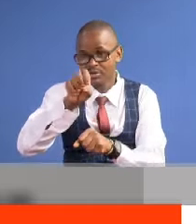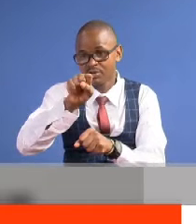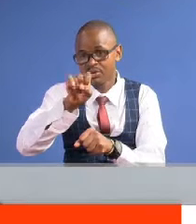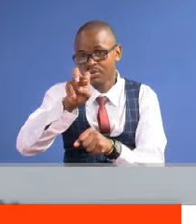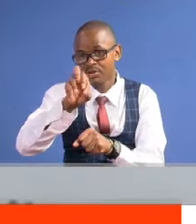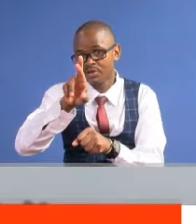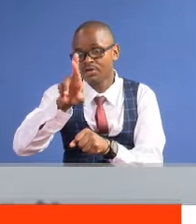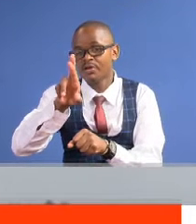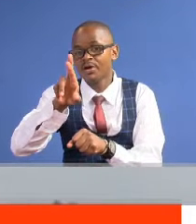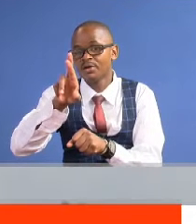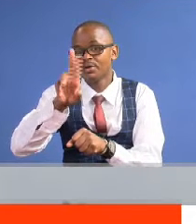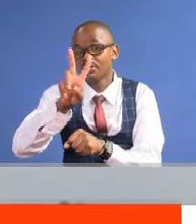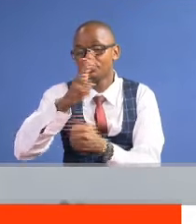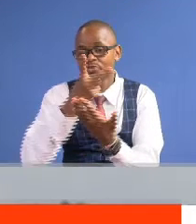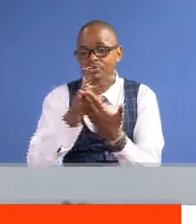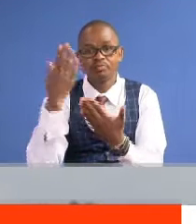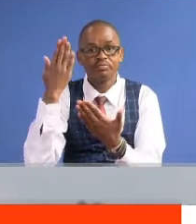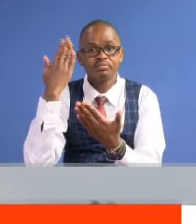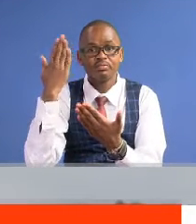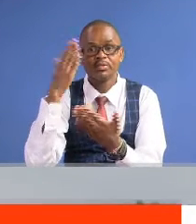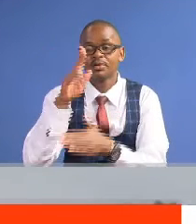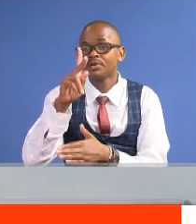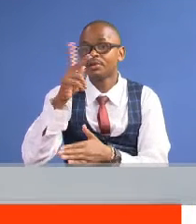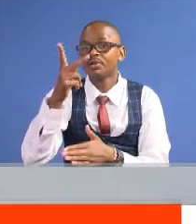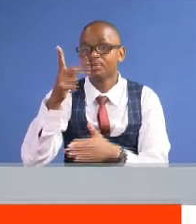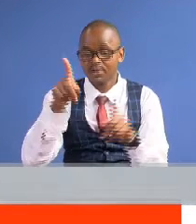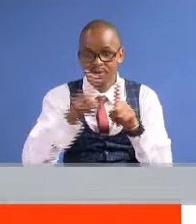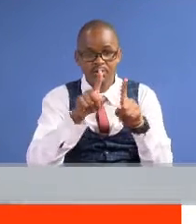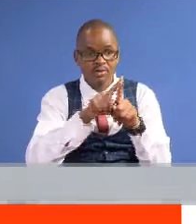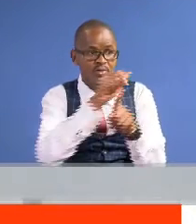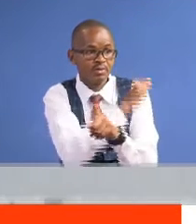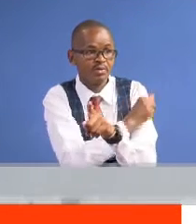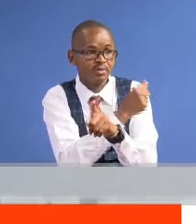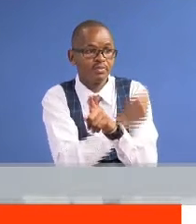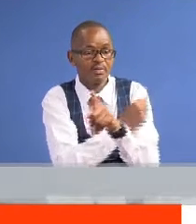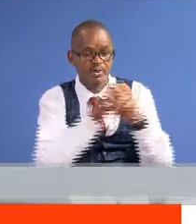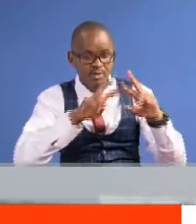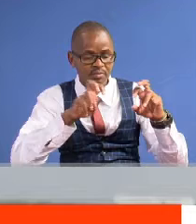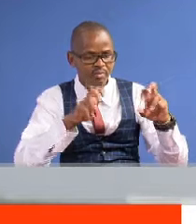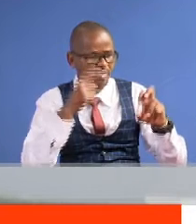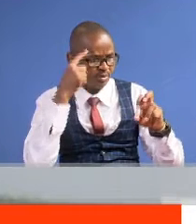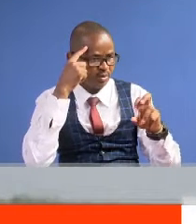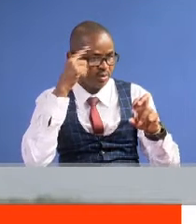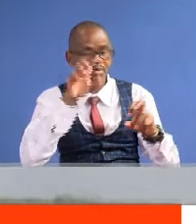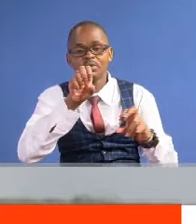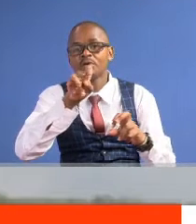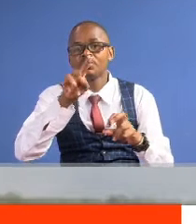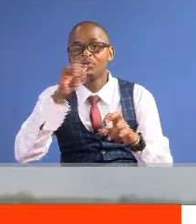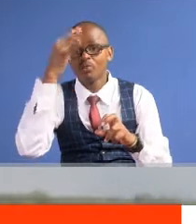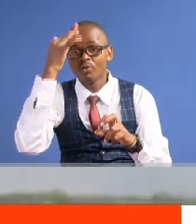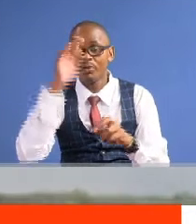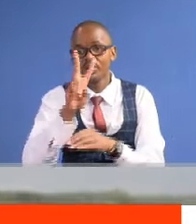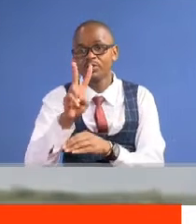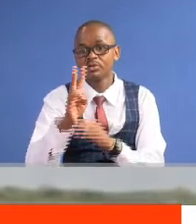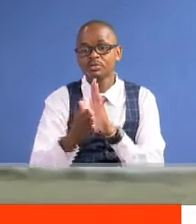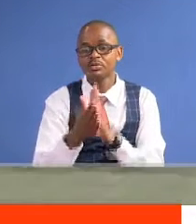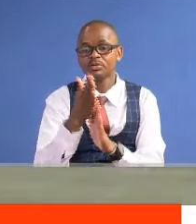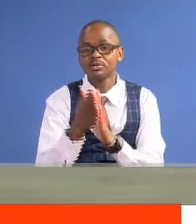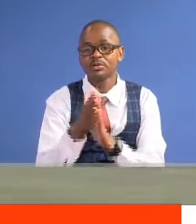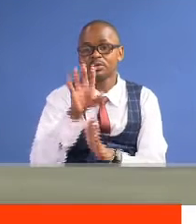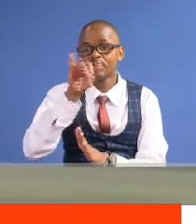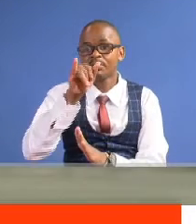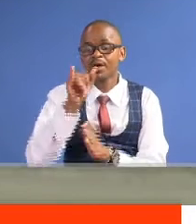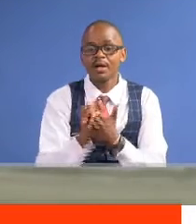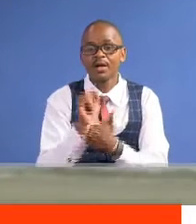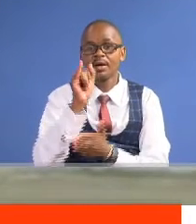Airline. 2 weeks ago, the Kenya Civil Aviation Authority launched an investigation into Silverstone Airlines following 2 emergency landings by